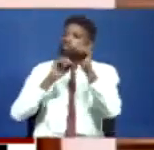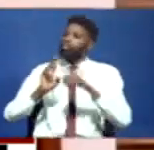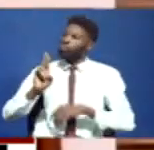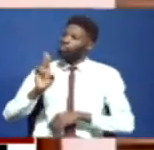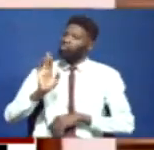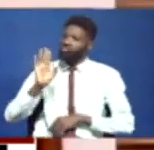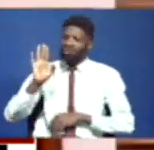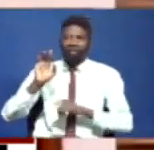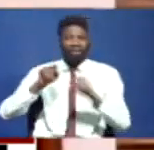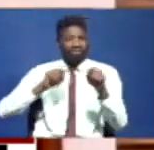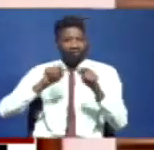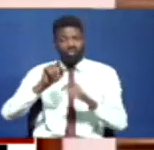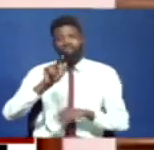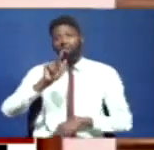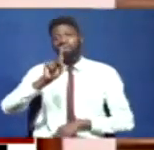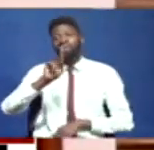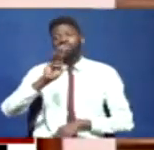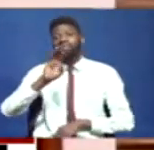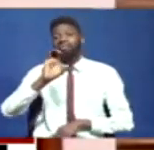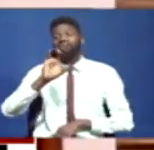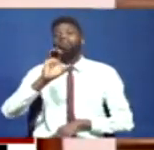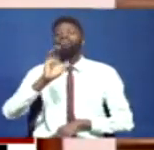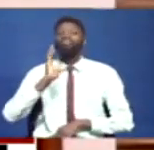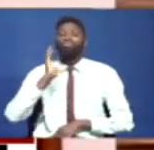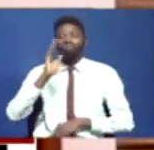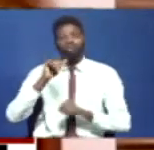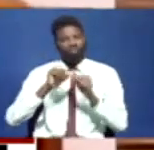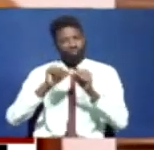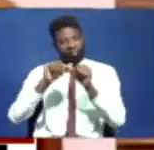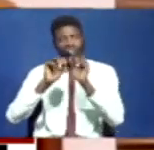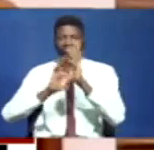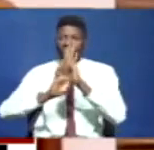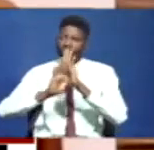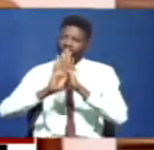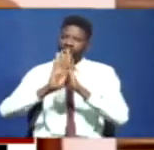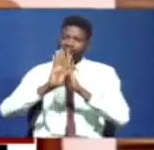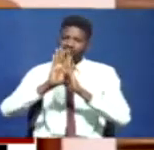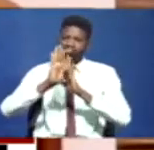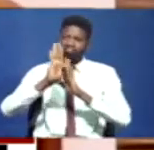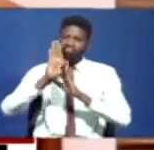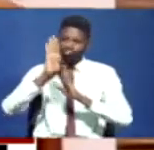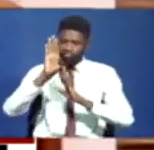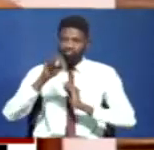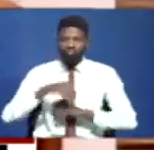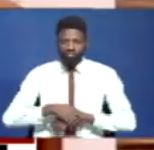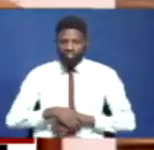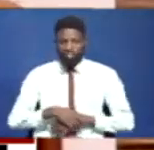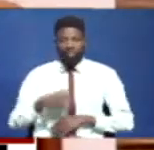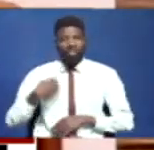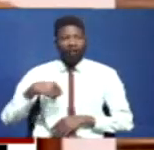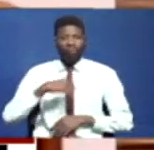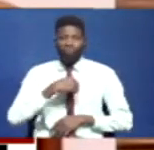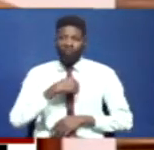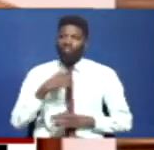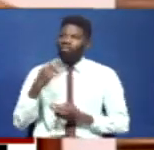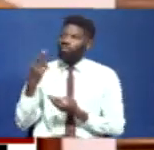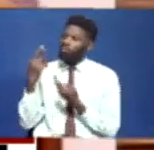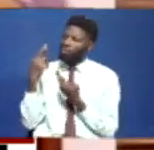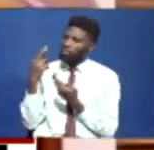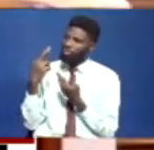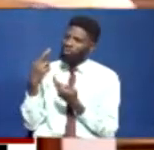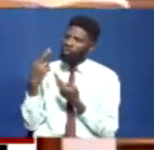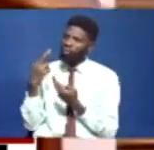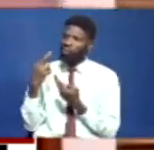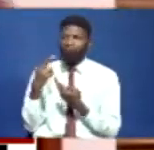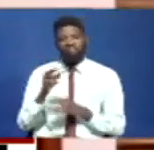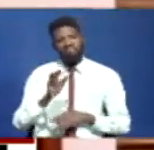KBC is about to take off and maintain its upward trajectory. We are hopeful that